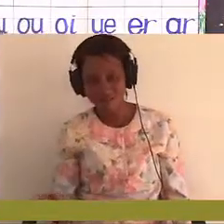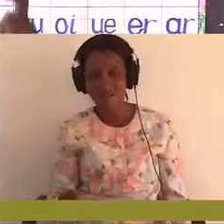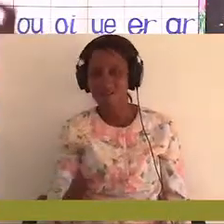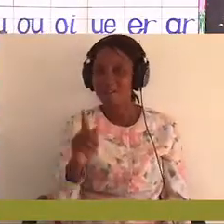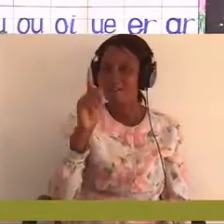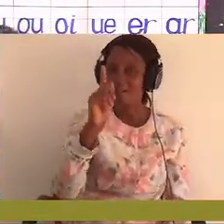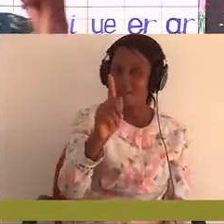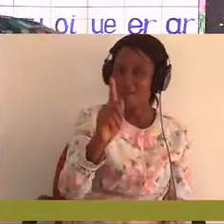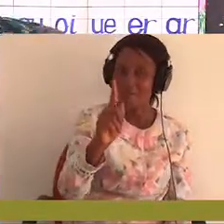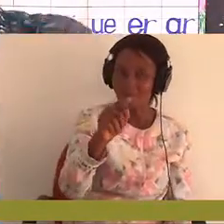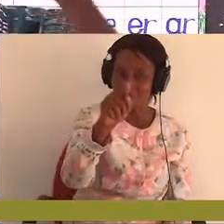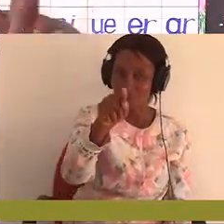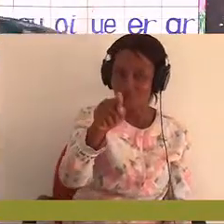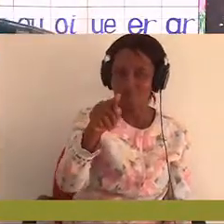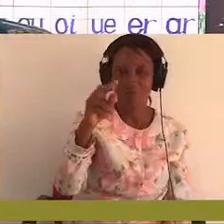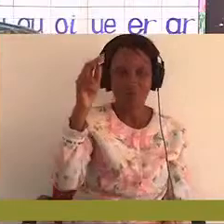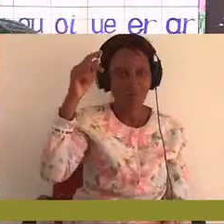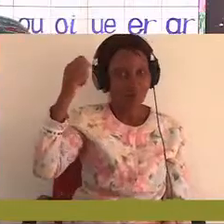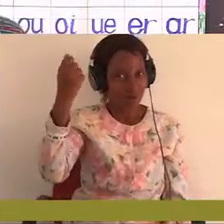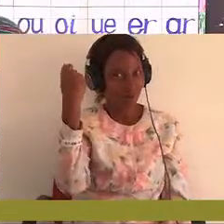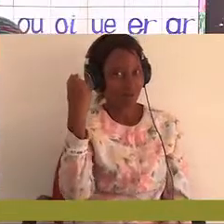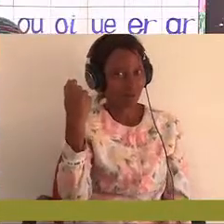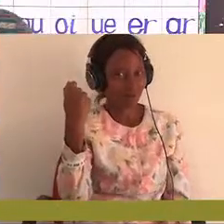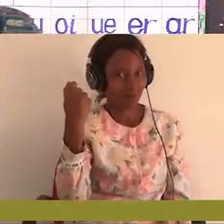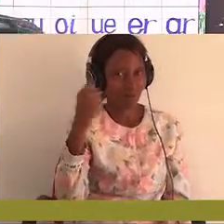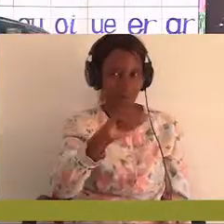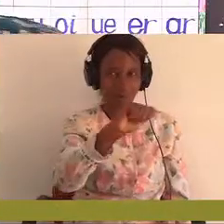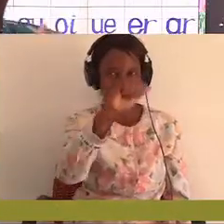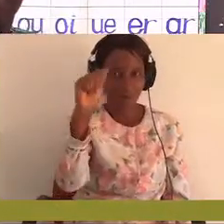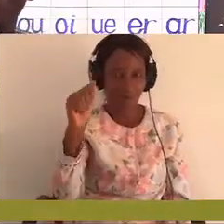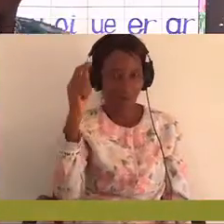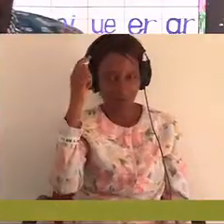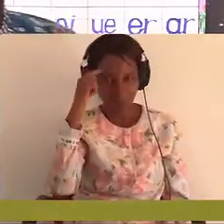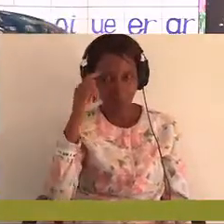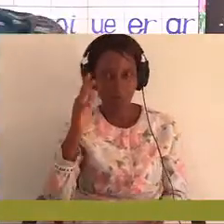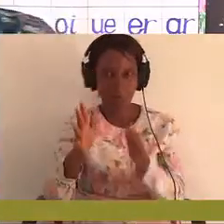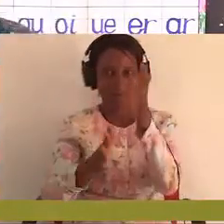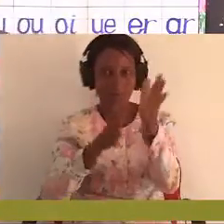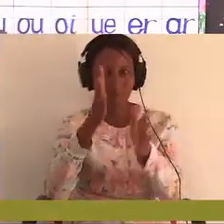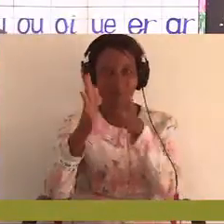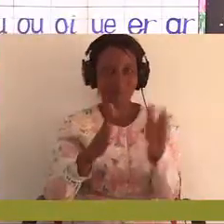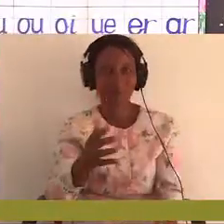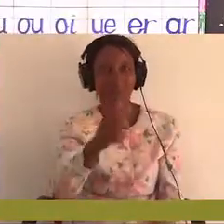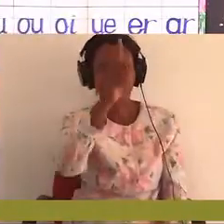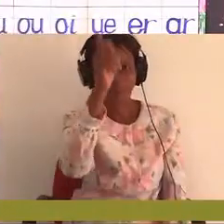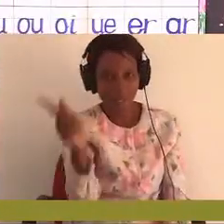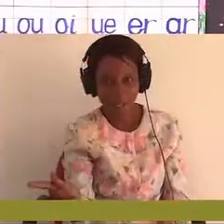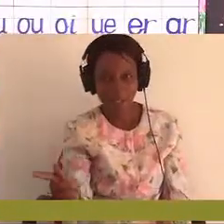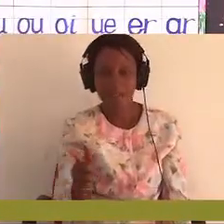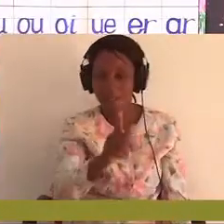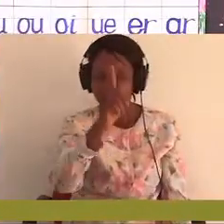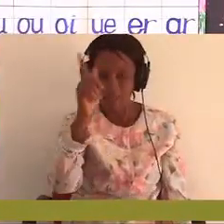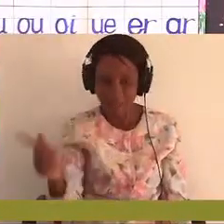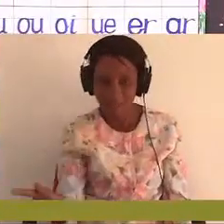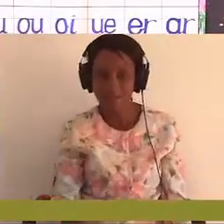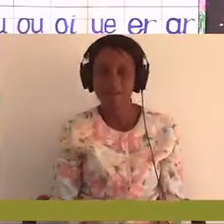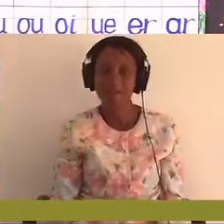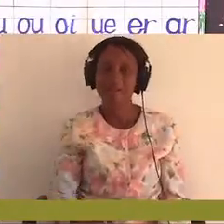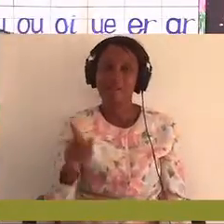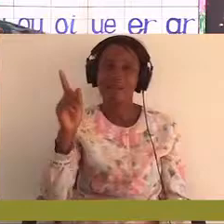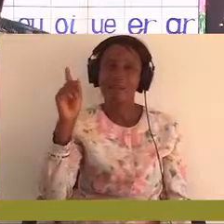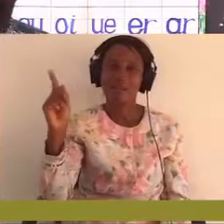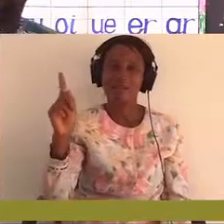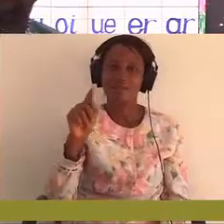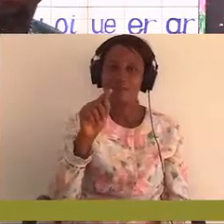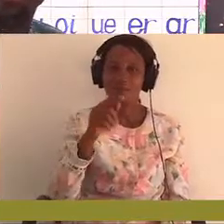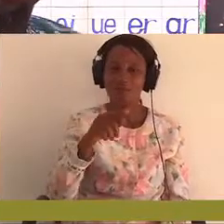strong and you know, sound g. If you are strong and you know, say g.